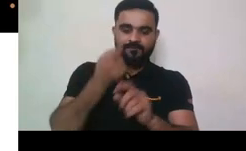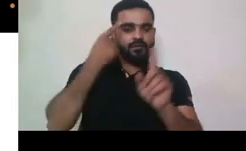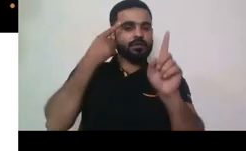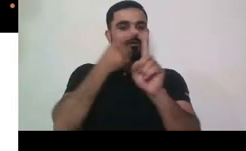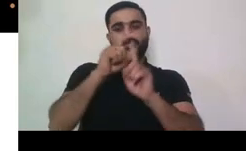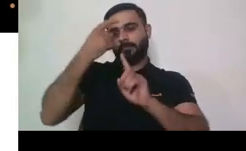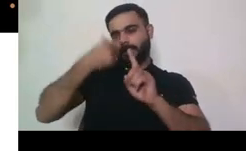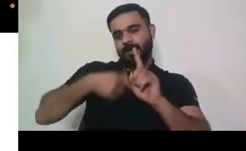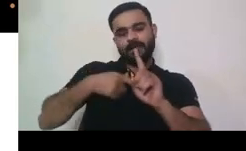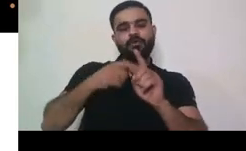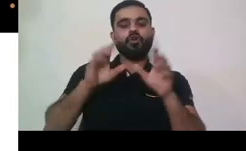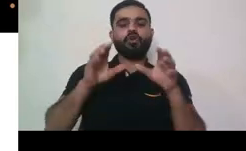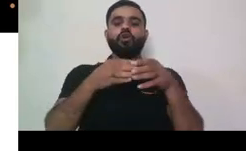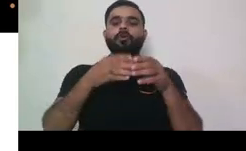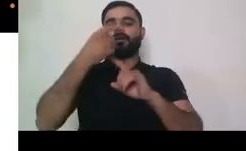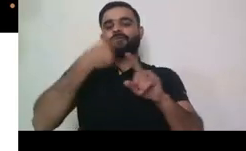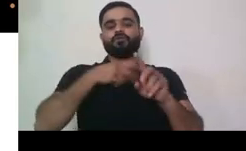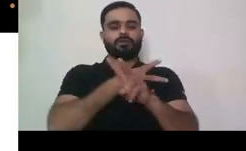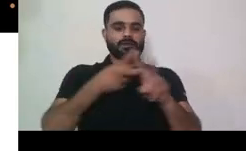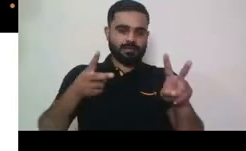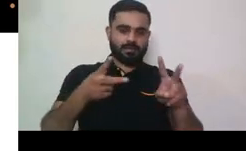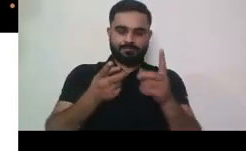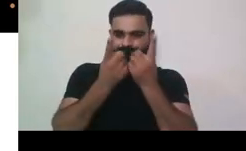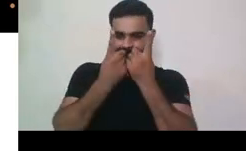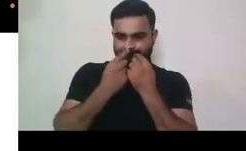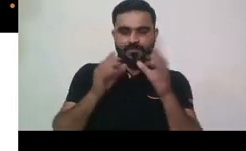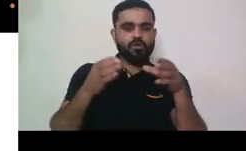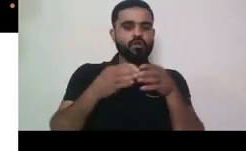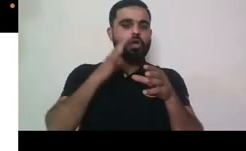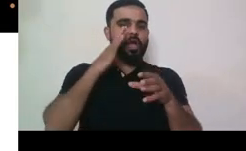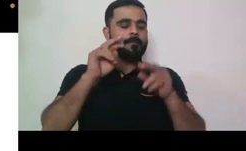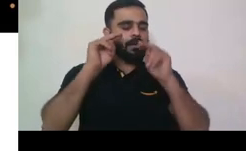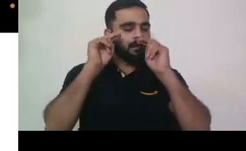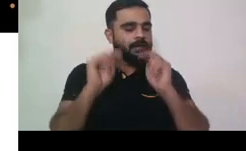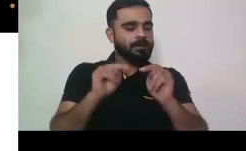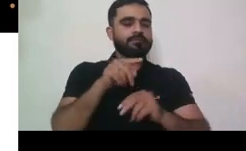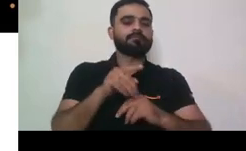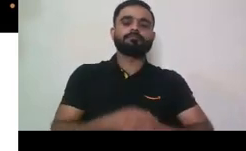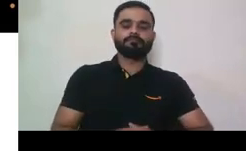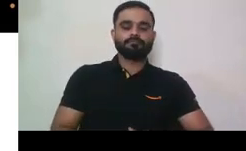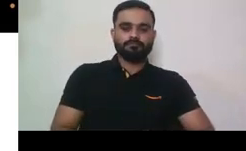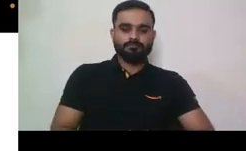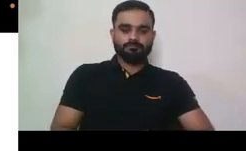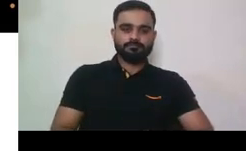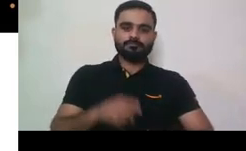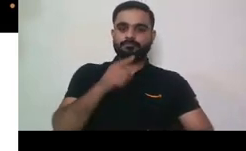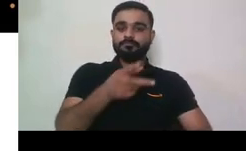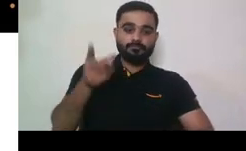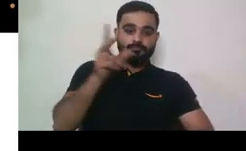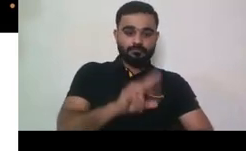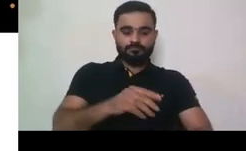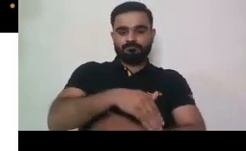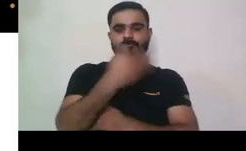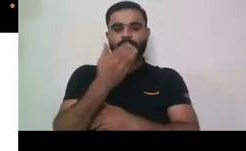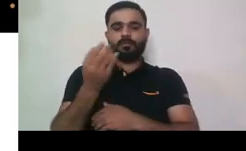personal goals, as well as group goals. And for this, evaluation of the group is very necessary. For this, again, we are going to conduct a